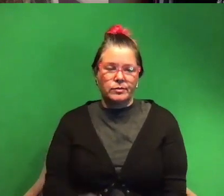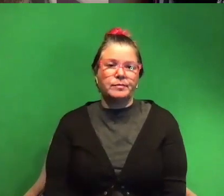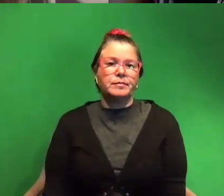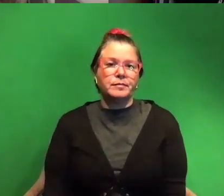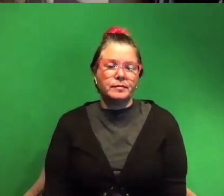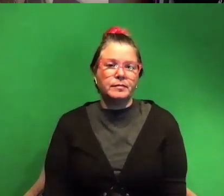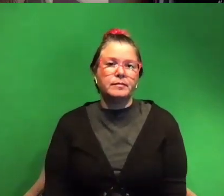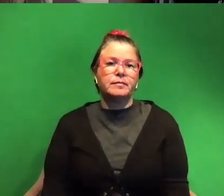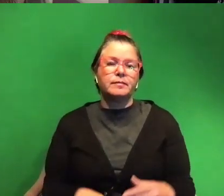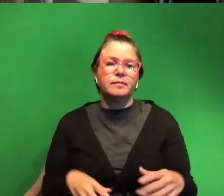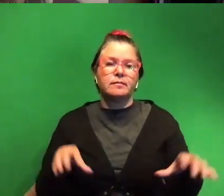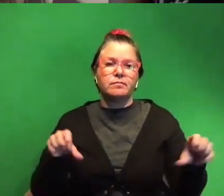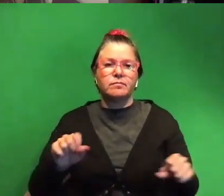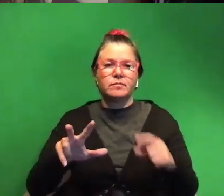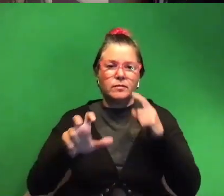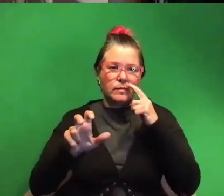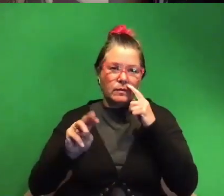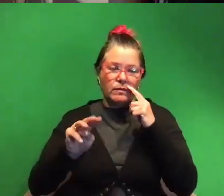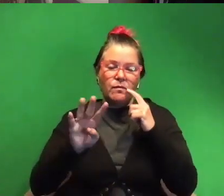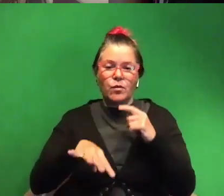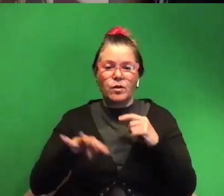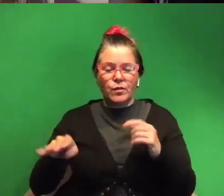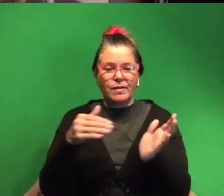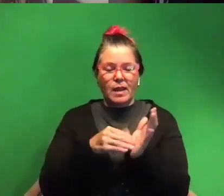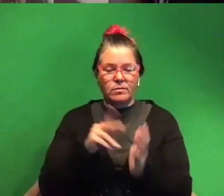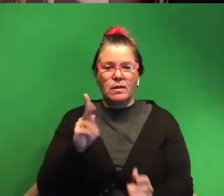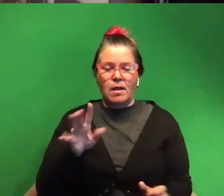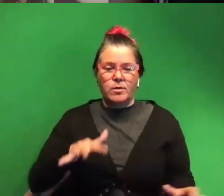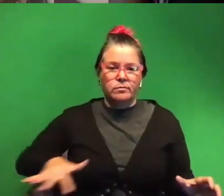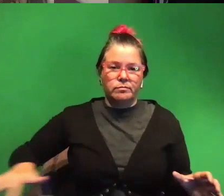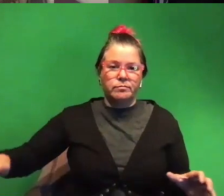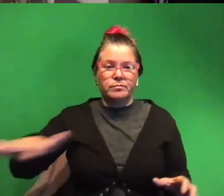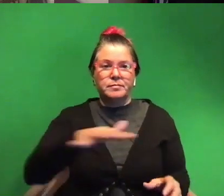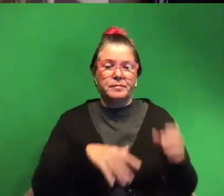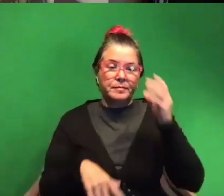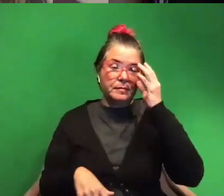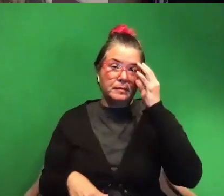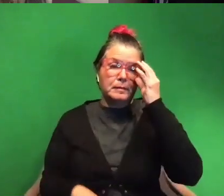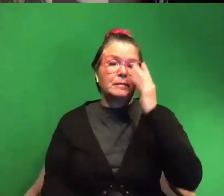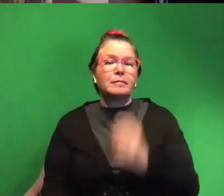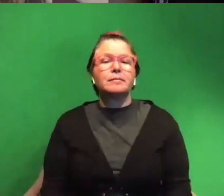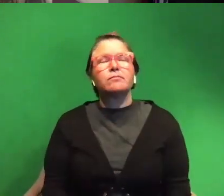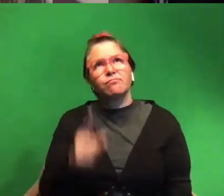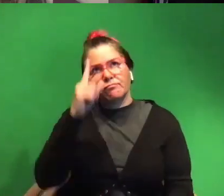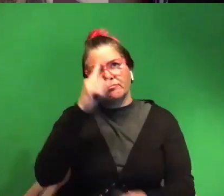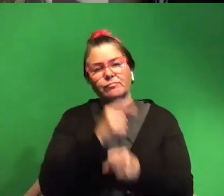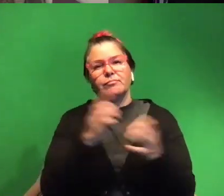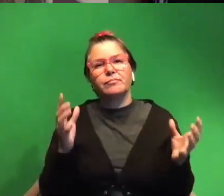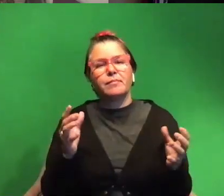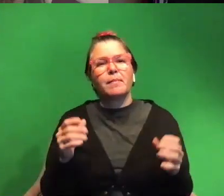It takes up an area of 344,000 kilometers. So it is, if you think about